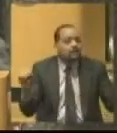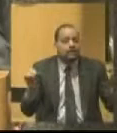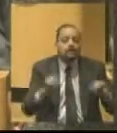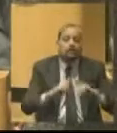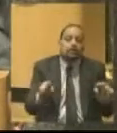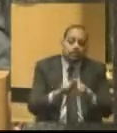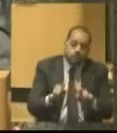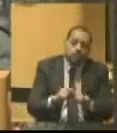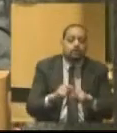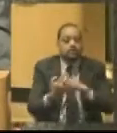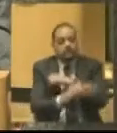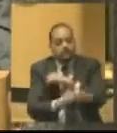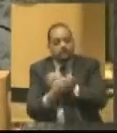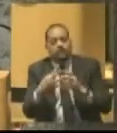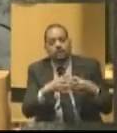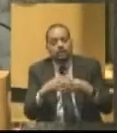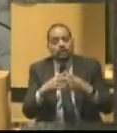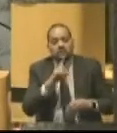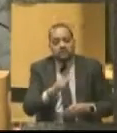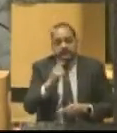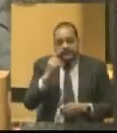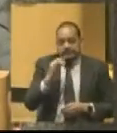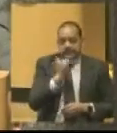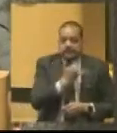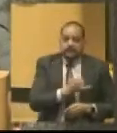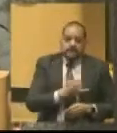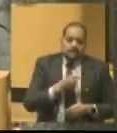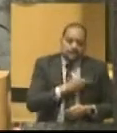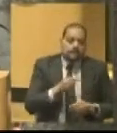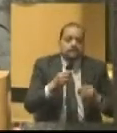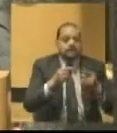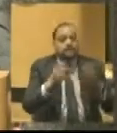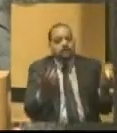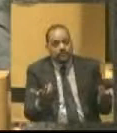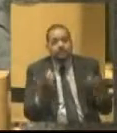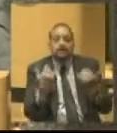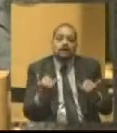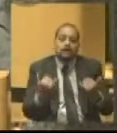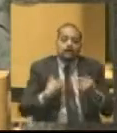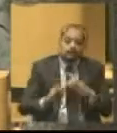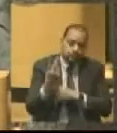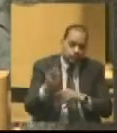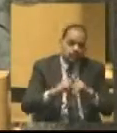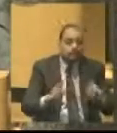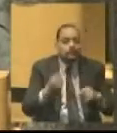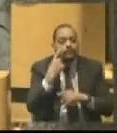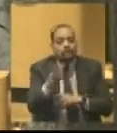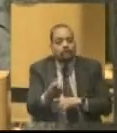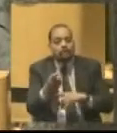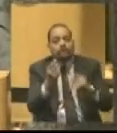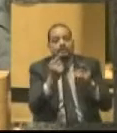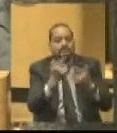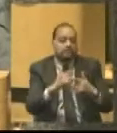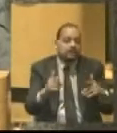So we have two competing explanations for the delayed timing of Lincoln's Emancipation Proclamation, and as I've indicated, both of them were